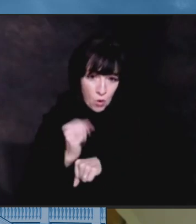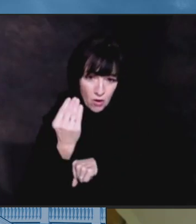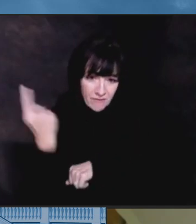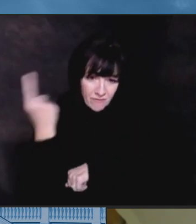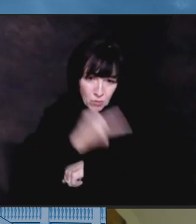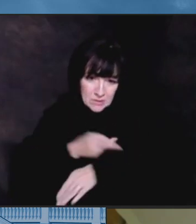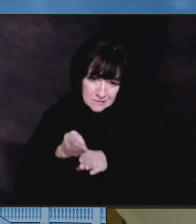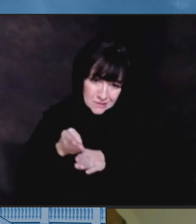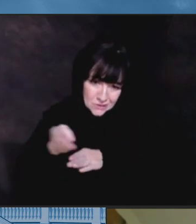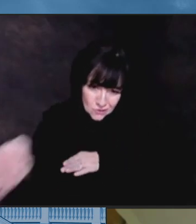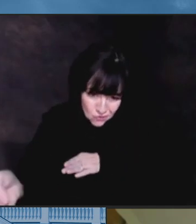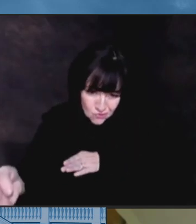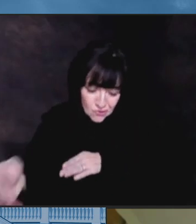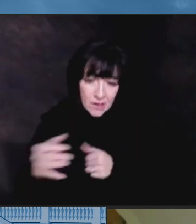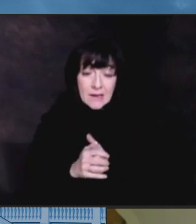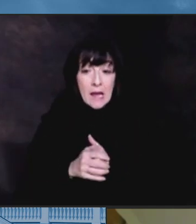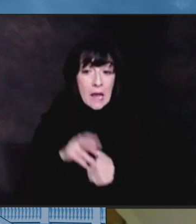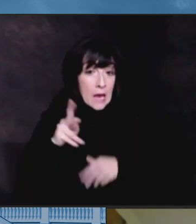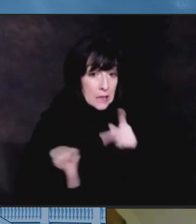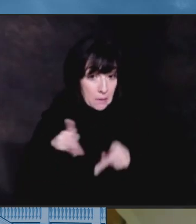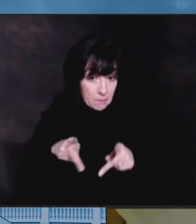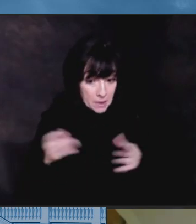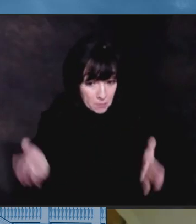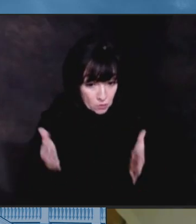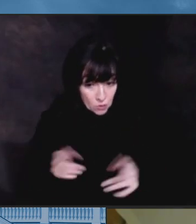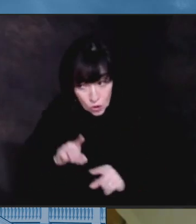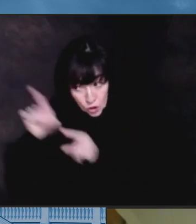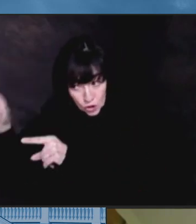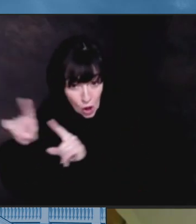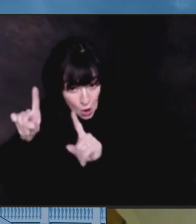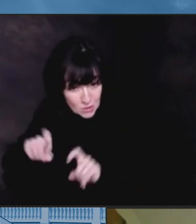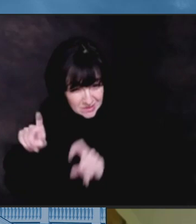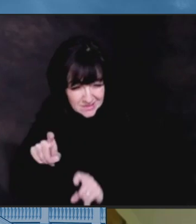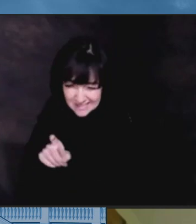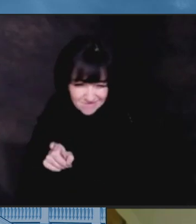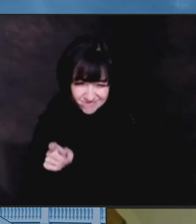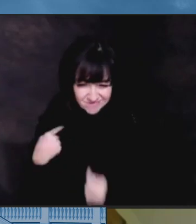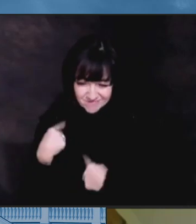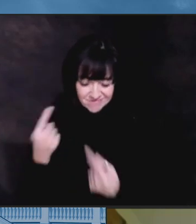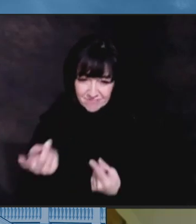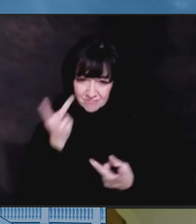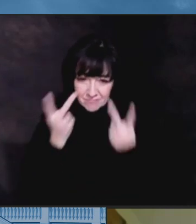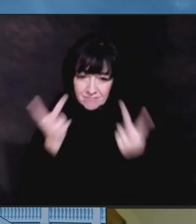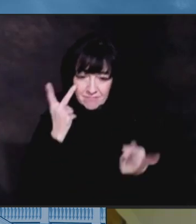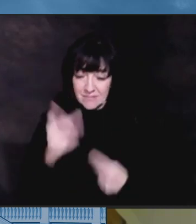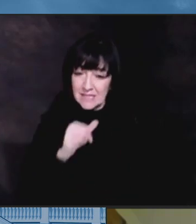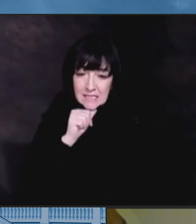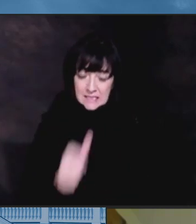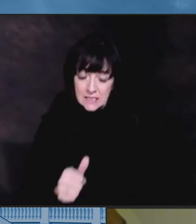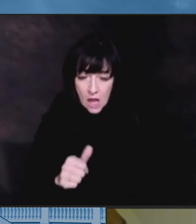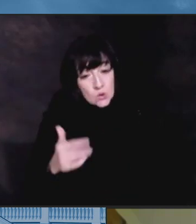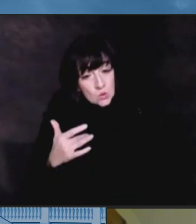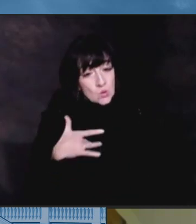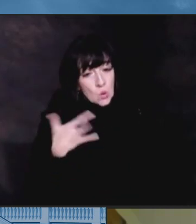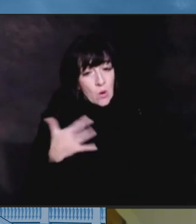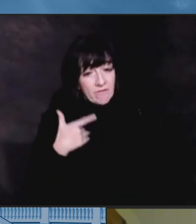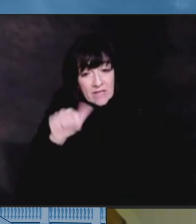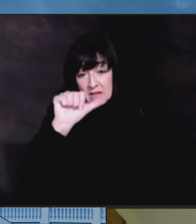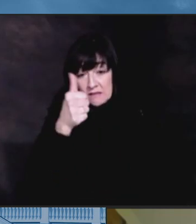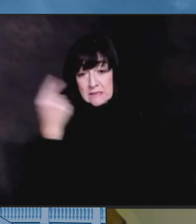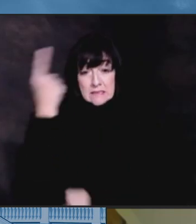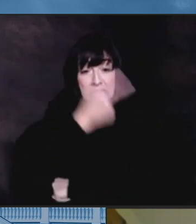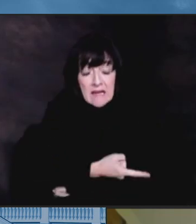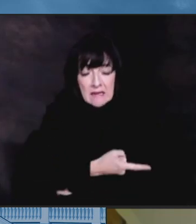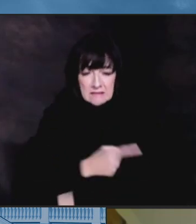really promote people getting tested. And so the 10-day quarantine we feel is an appropriate